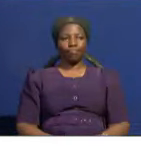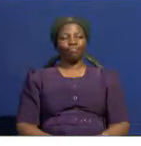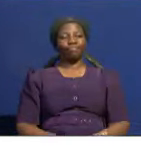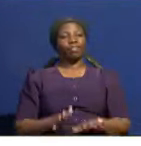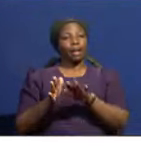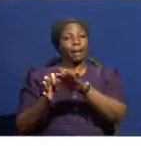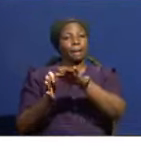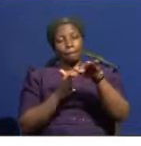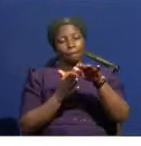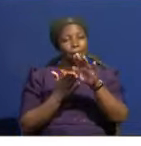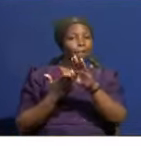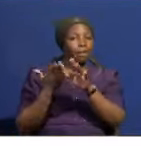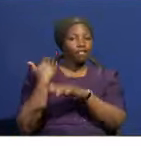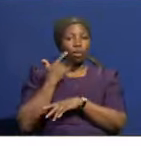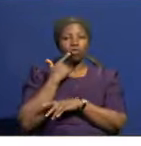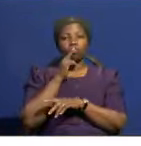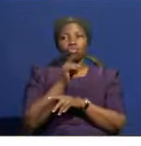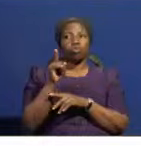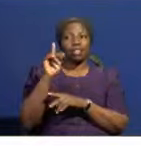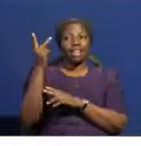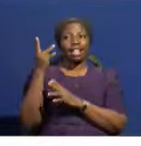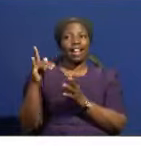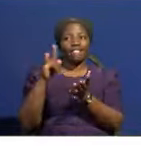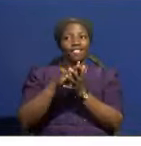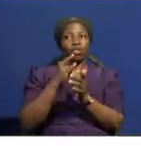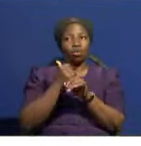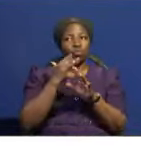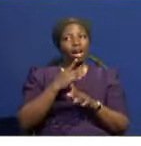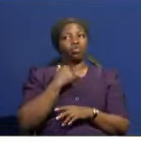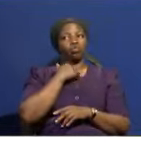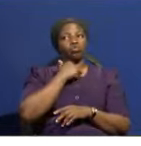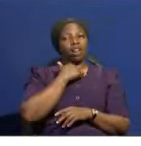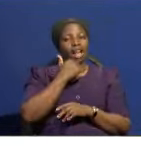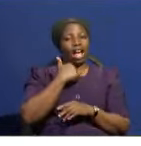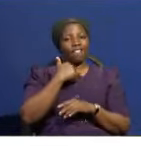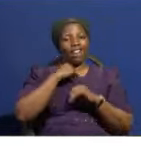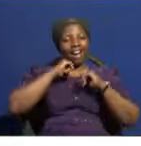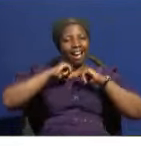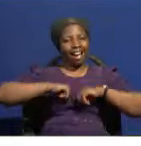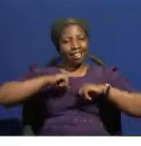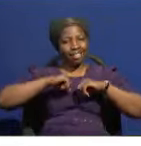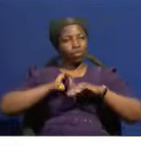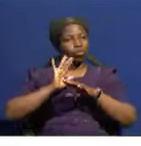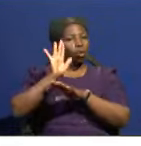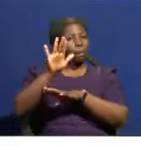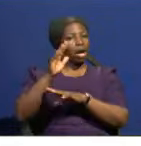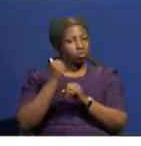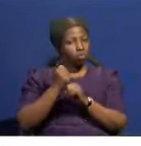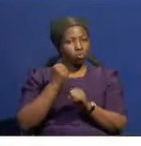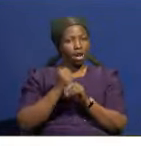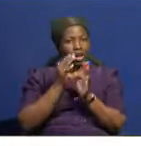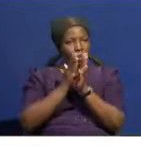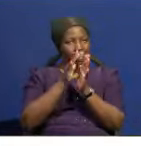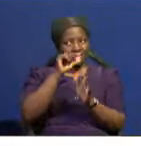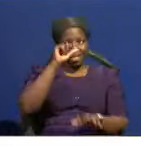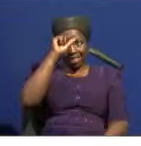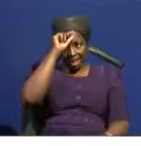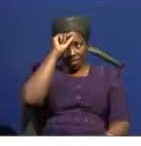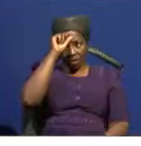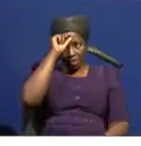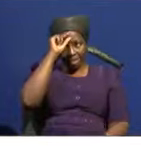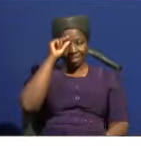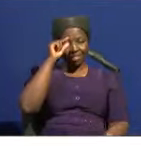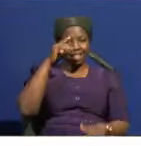Well, earlier on we told you that the Kenya Aviation Workers Union has reached a return to work deal with government